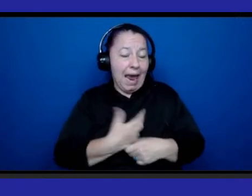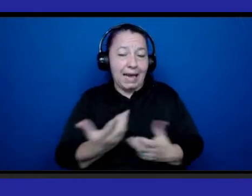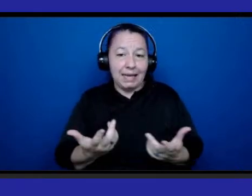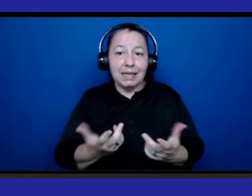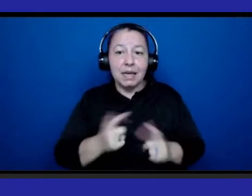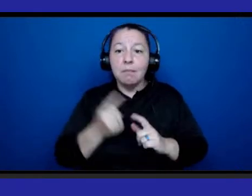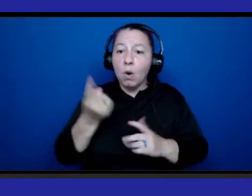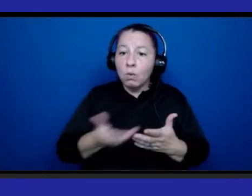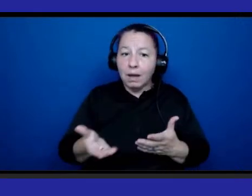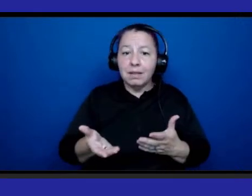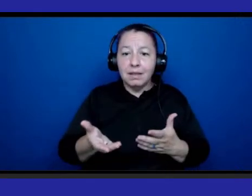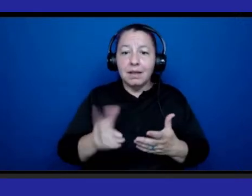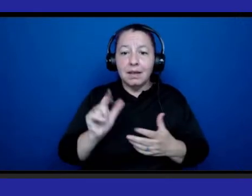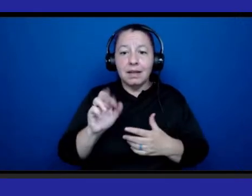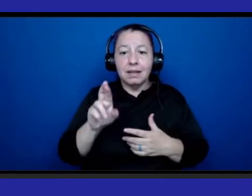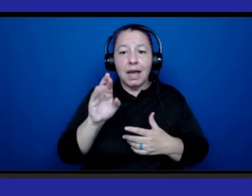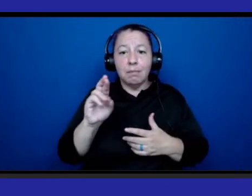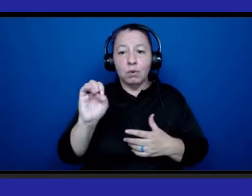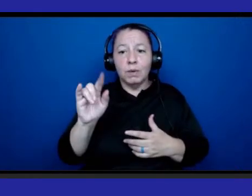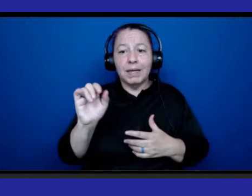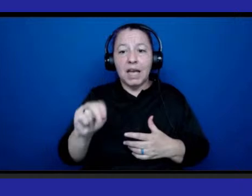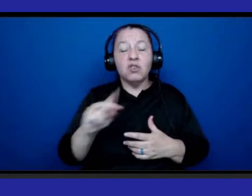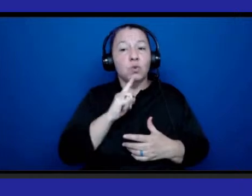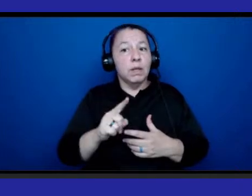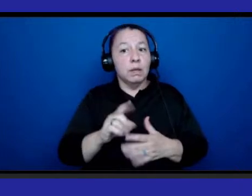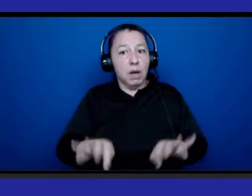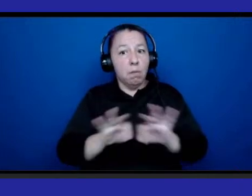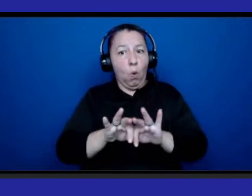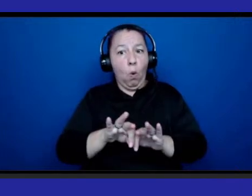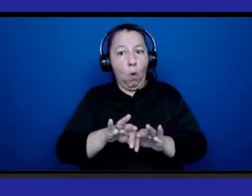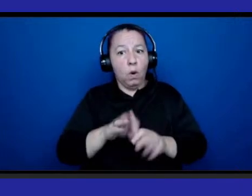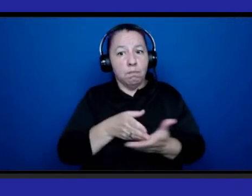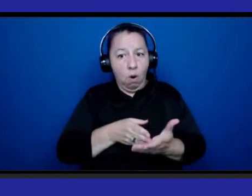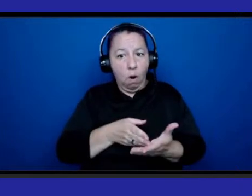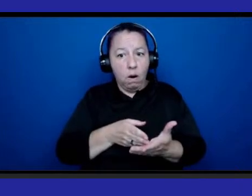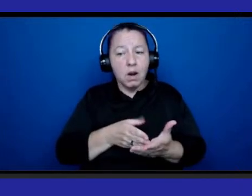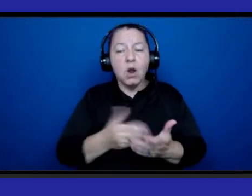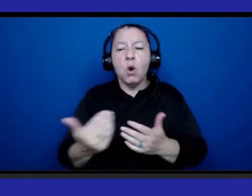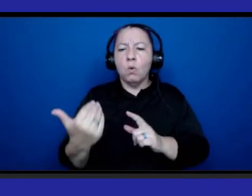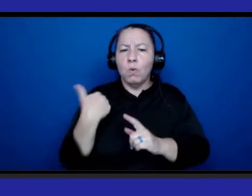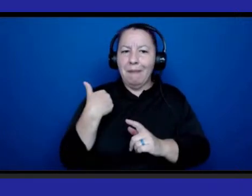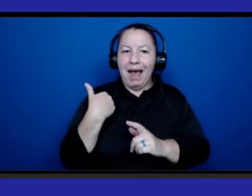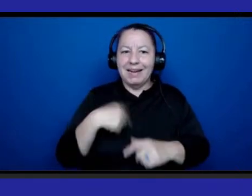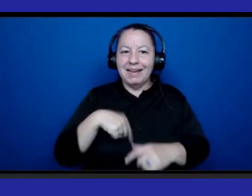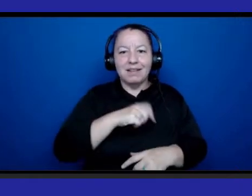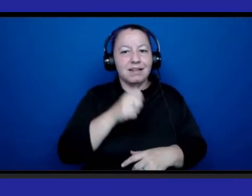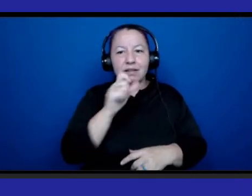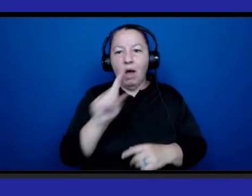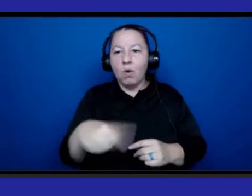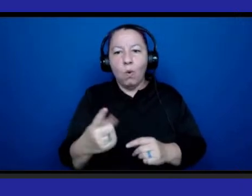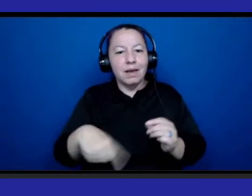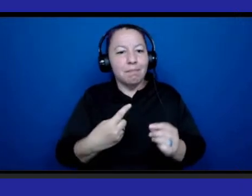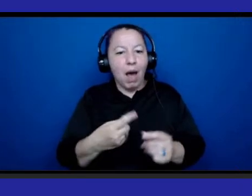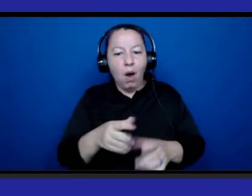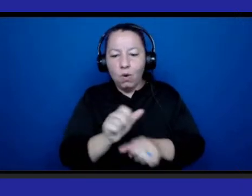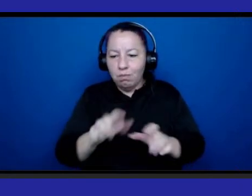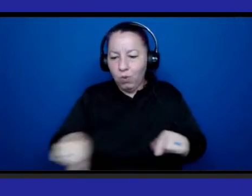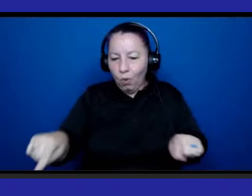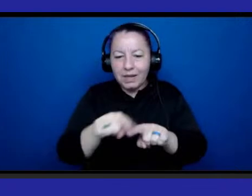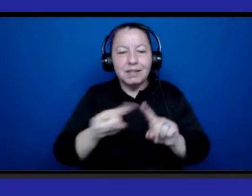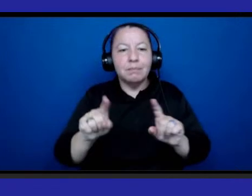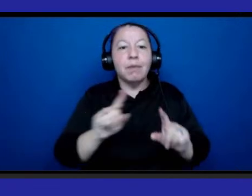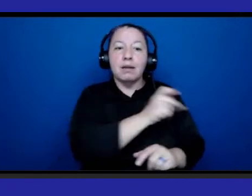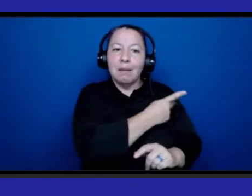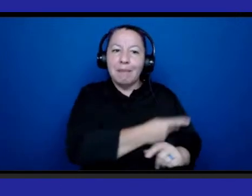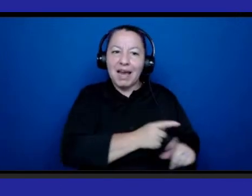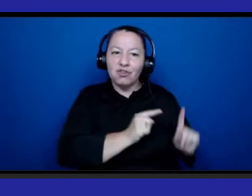labor relations has been instrumental in reminding us that it's not only about our employees, but also about our patients, and ensuring